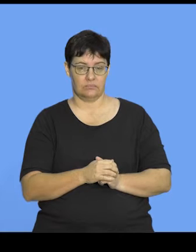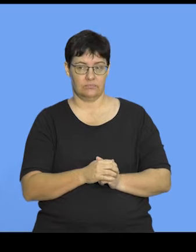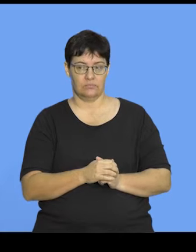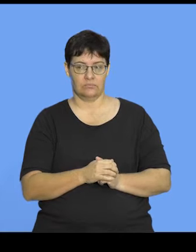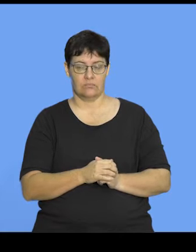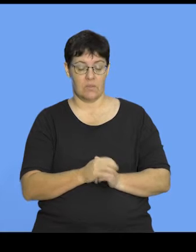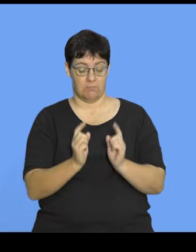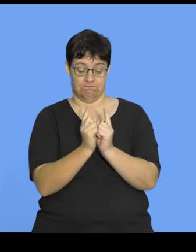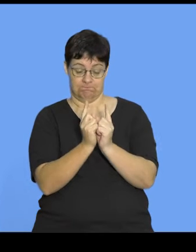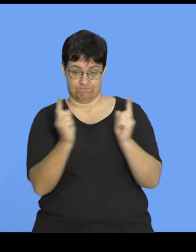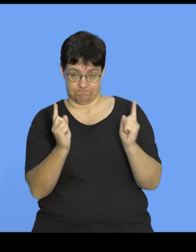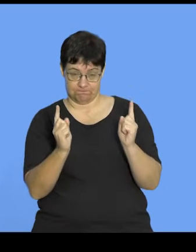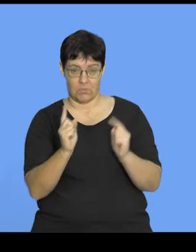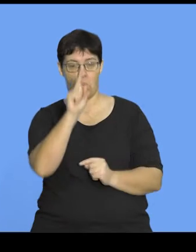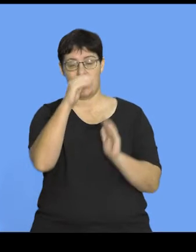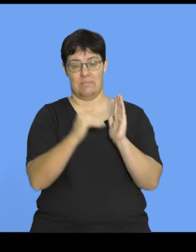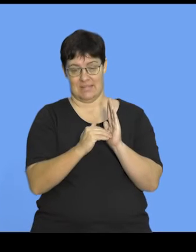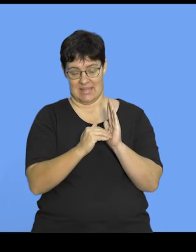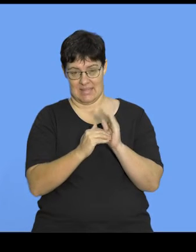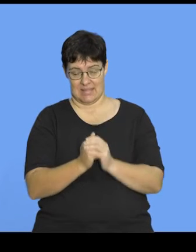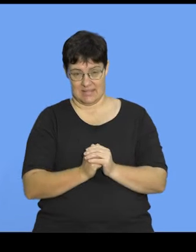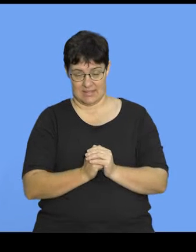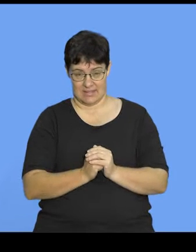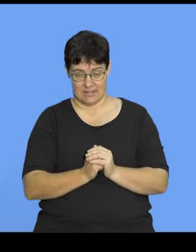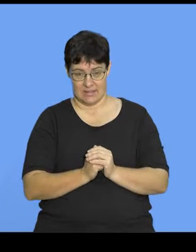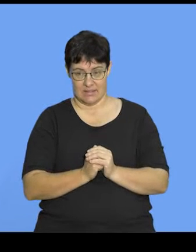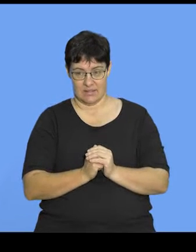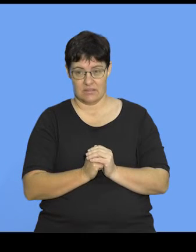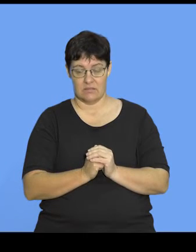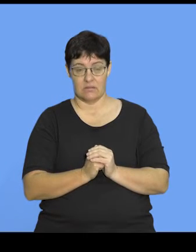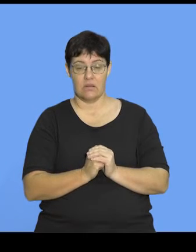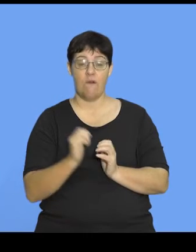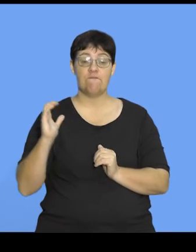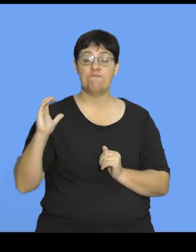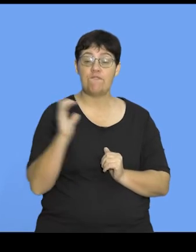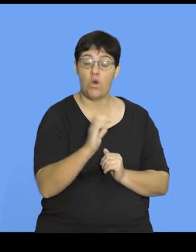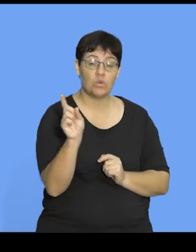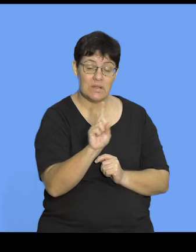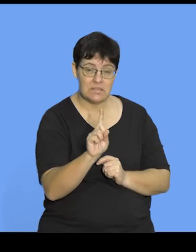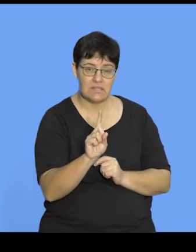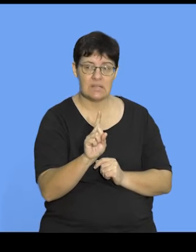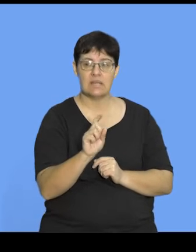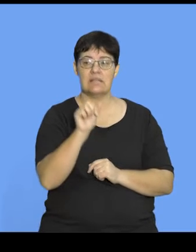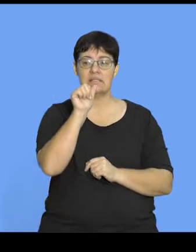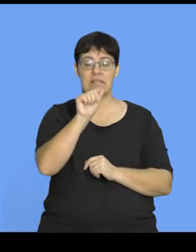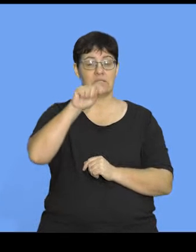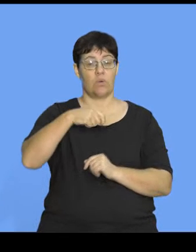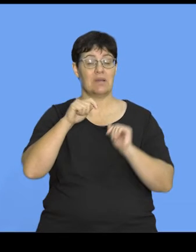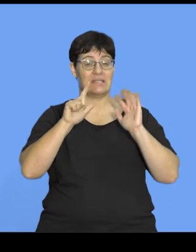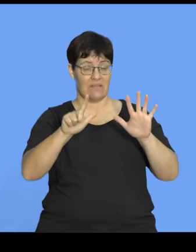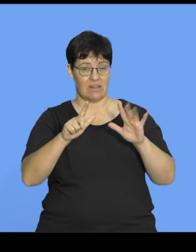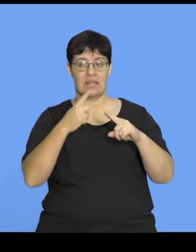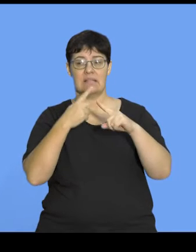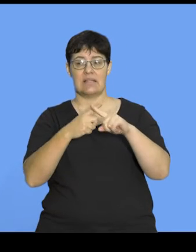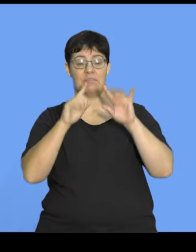situated 1 meter apart, and the gravitational force between them is 6,7 times